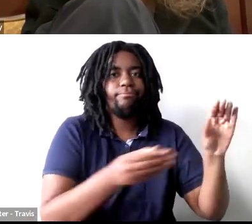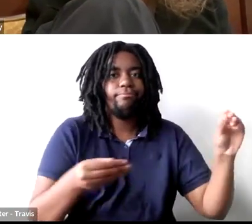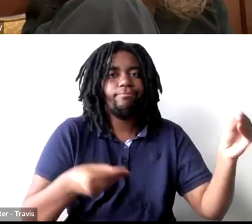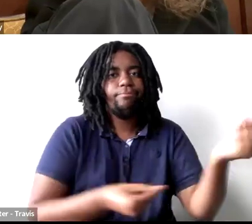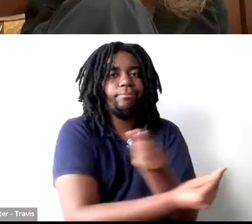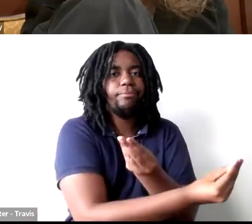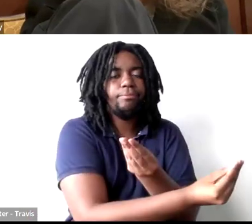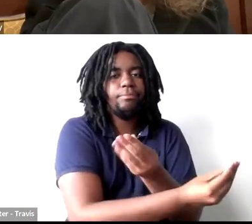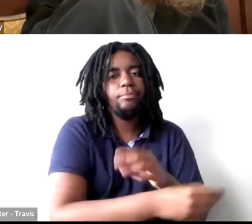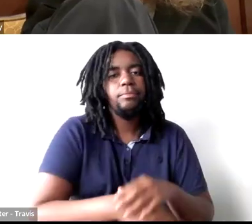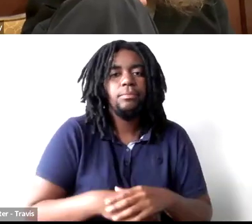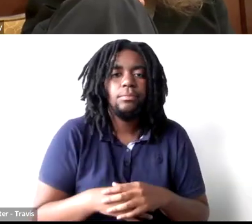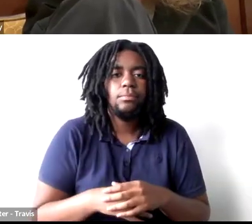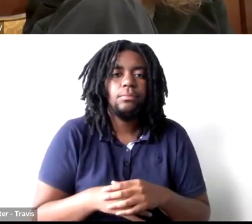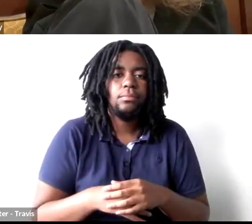given